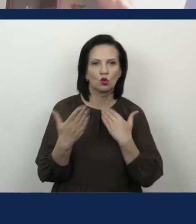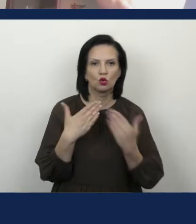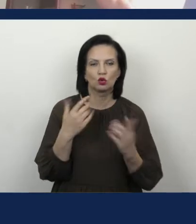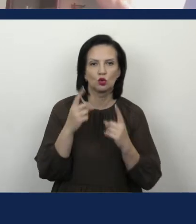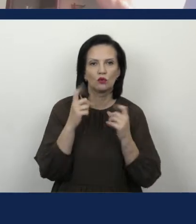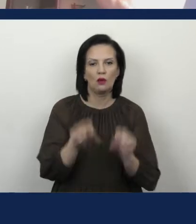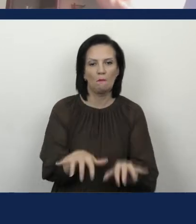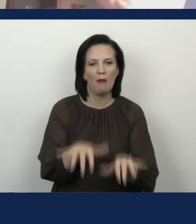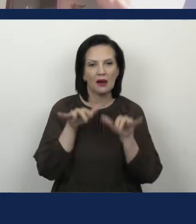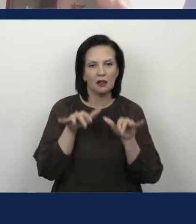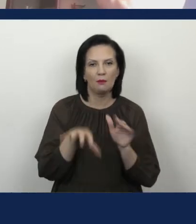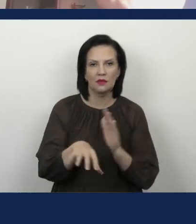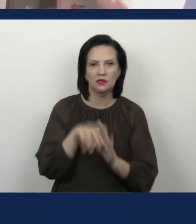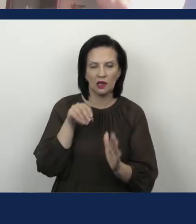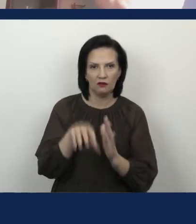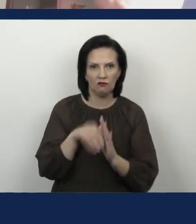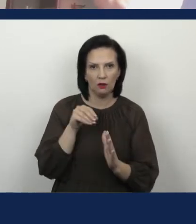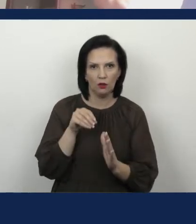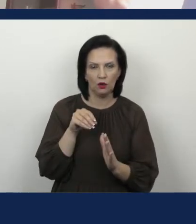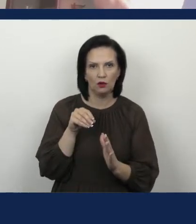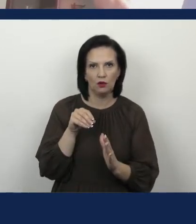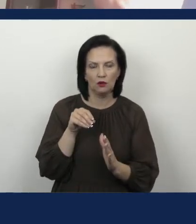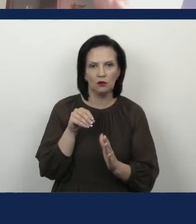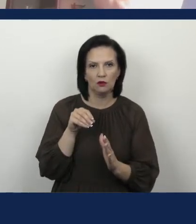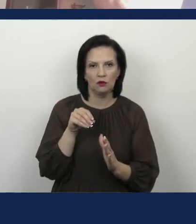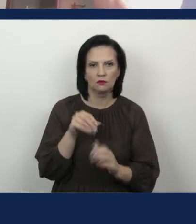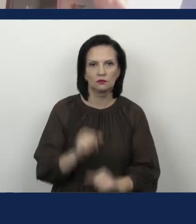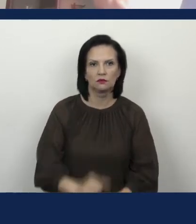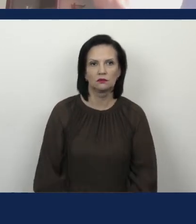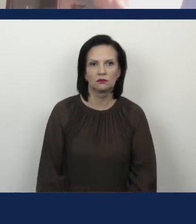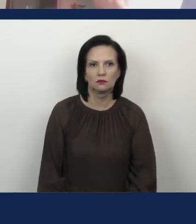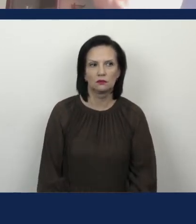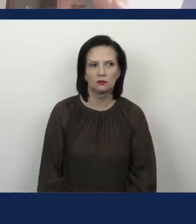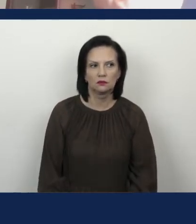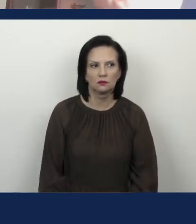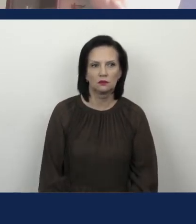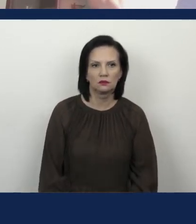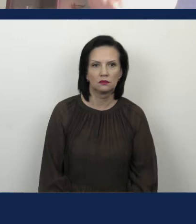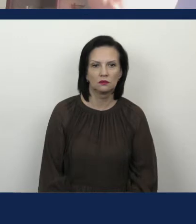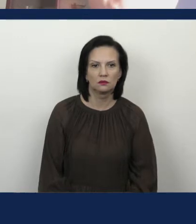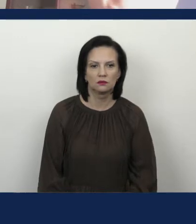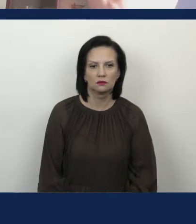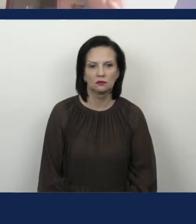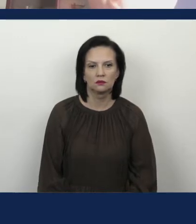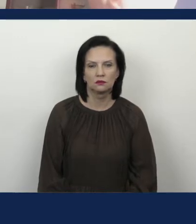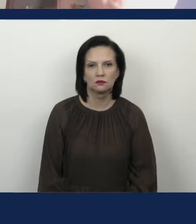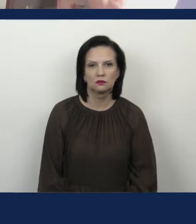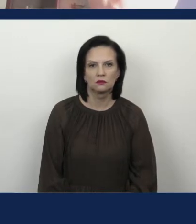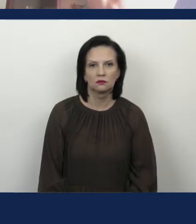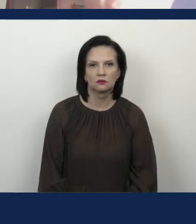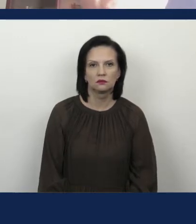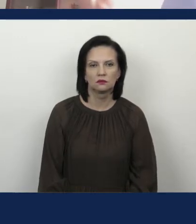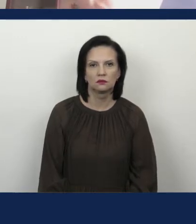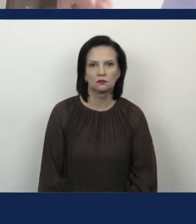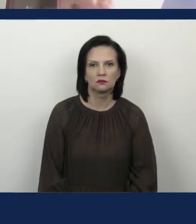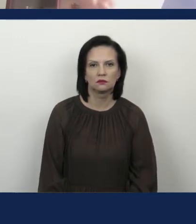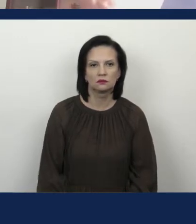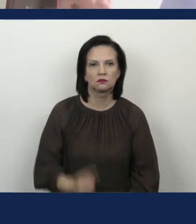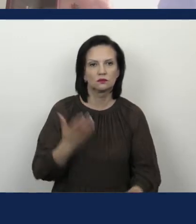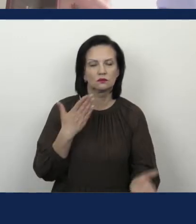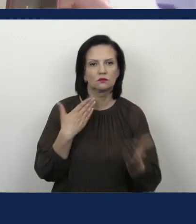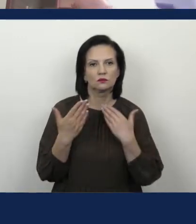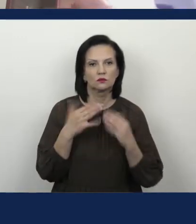actions in the last year with regard to the parliamentary elections, while only